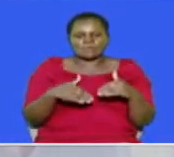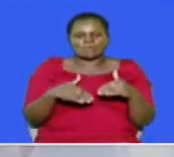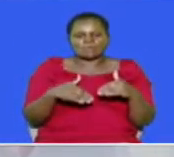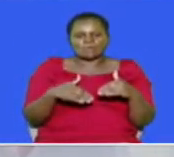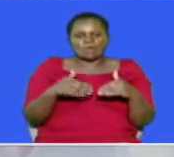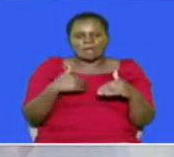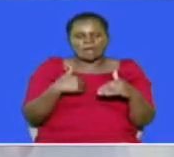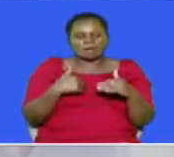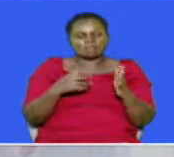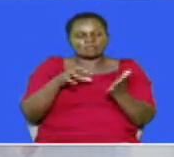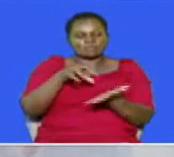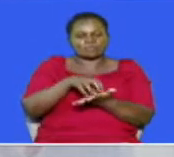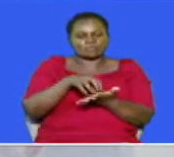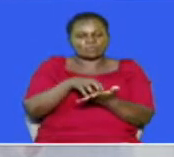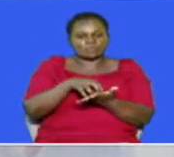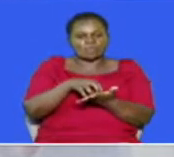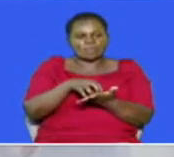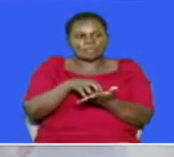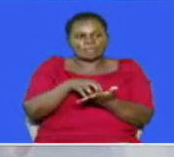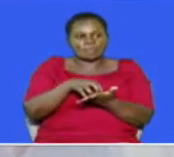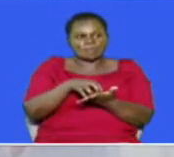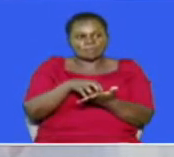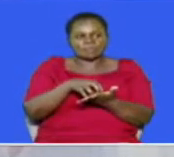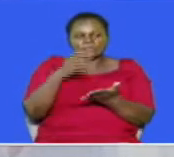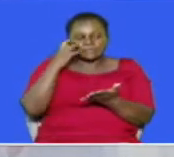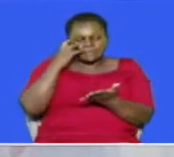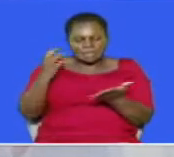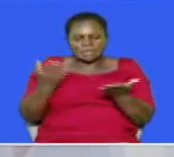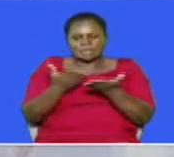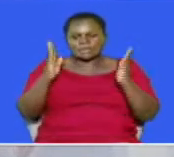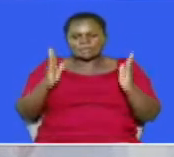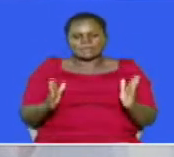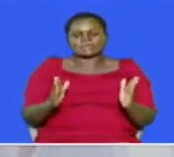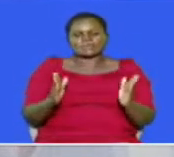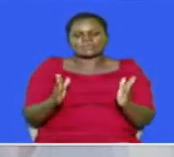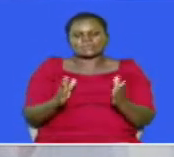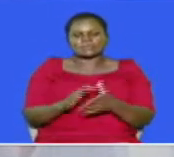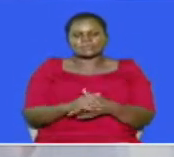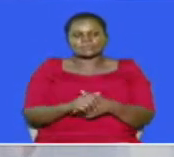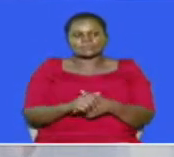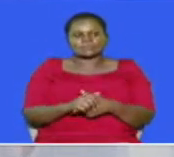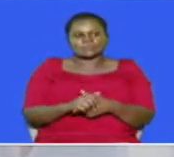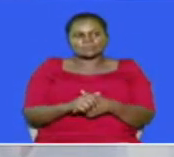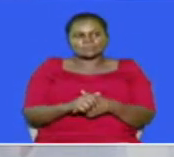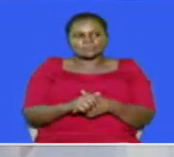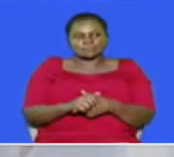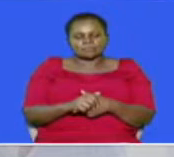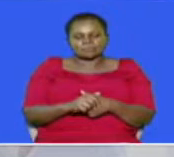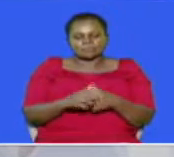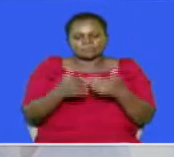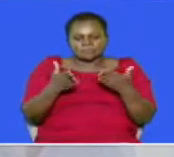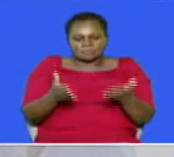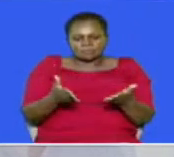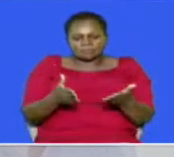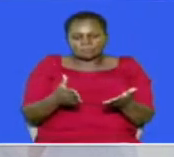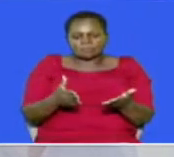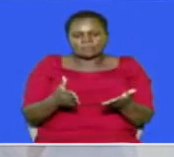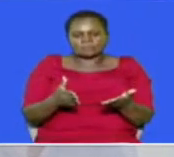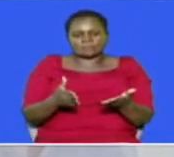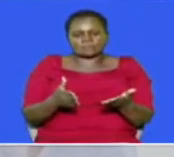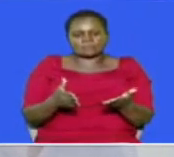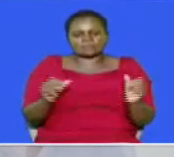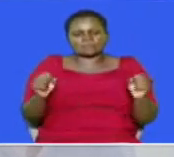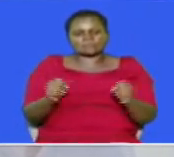political persuasion. It will be very, very sad for anybody to take advantage of this very, very unfortunate